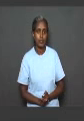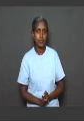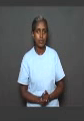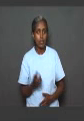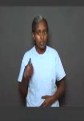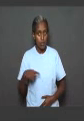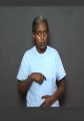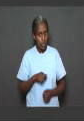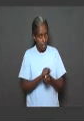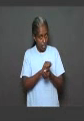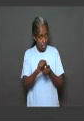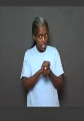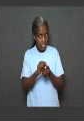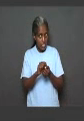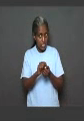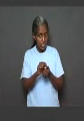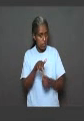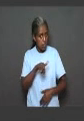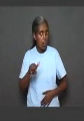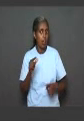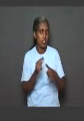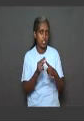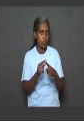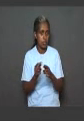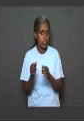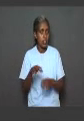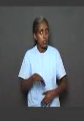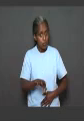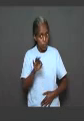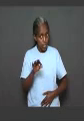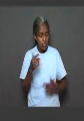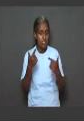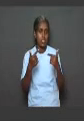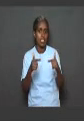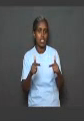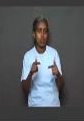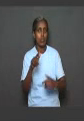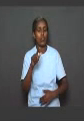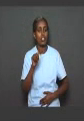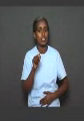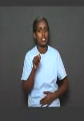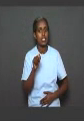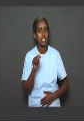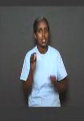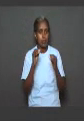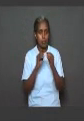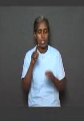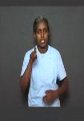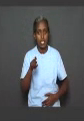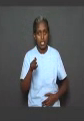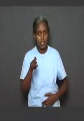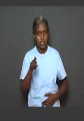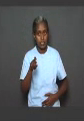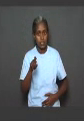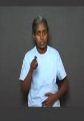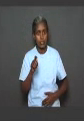We can cancel the like terms to get the limit of t plus